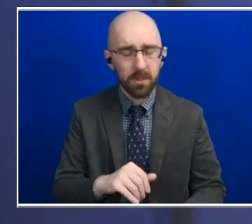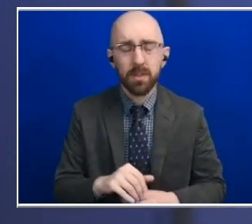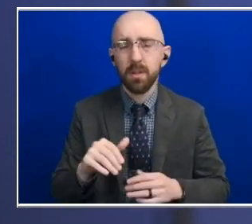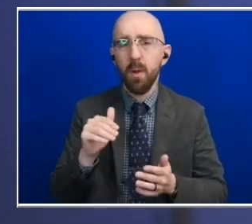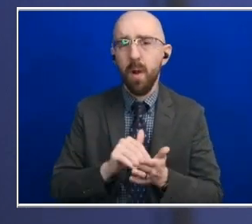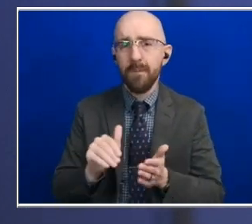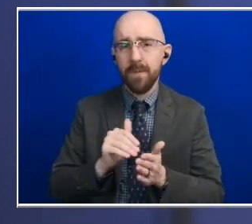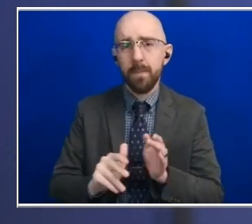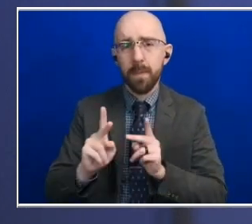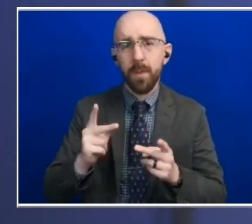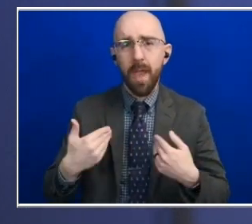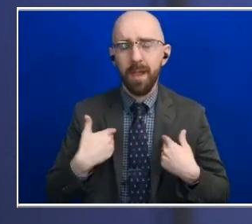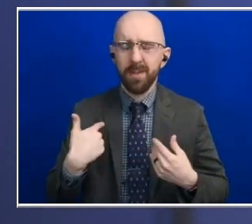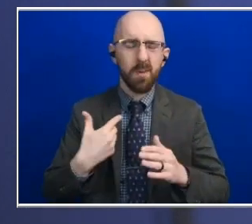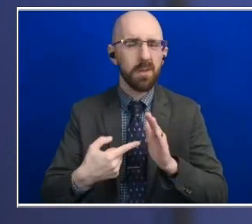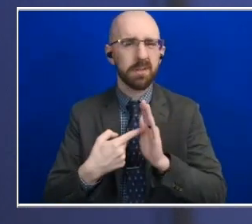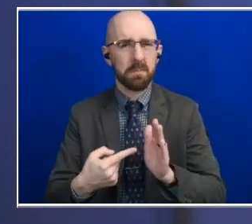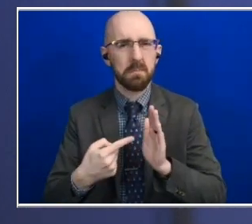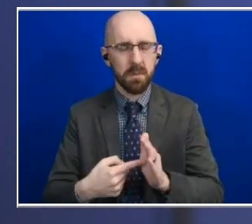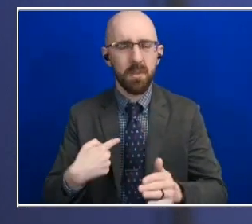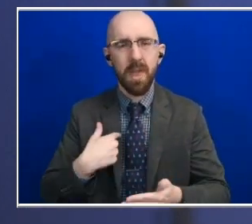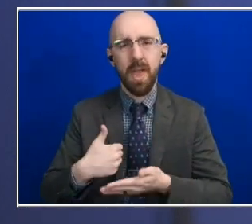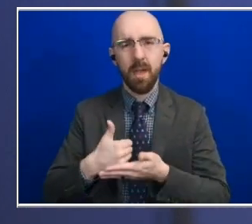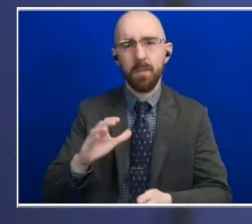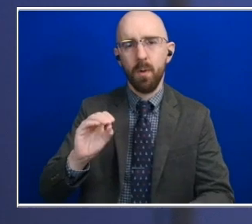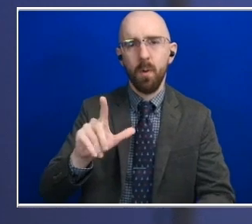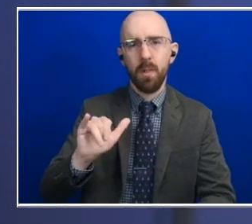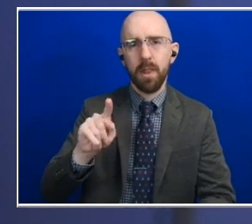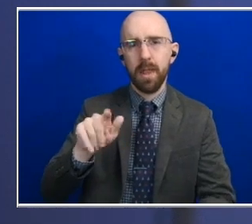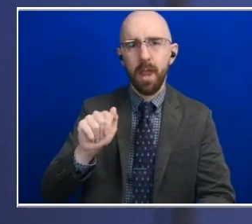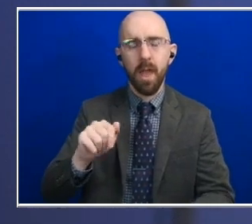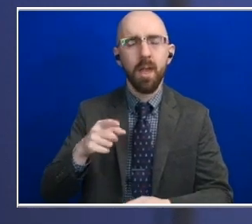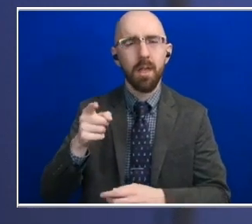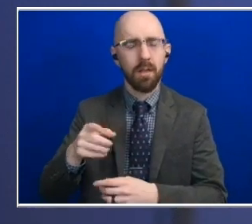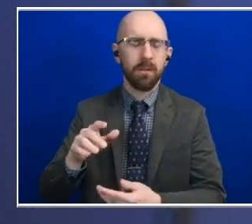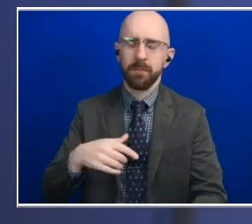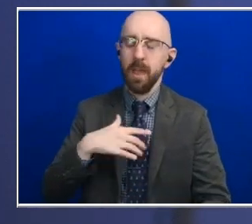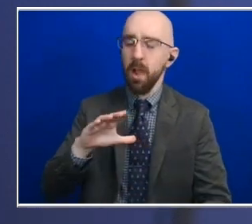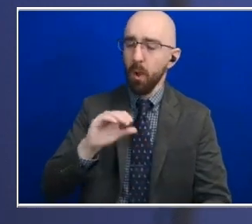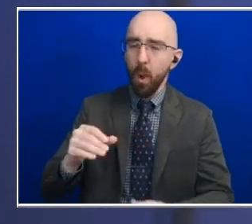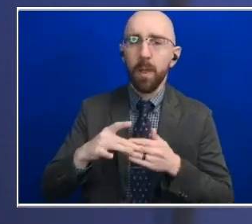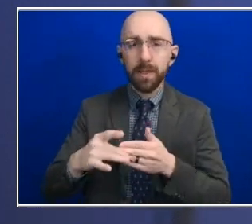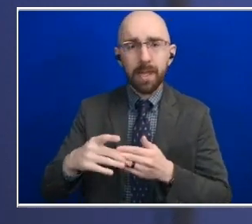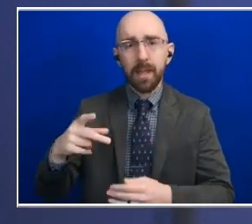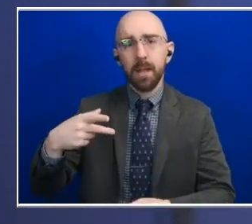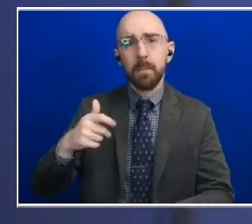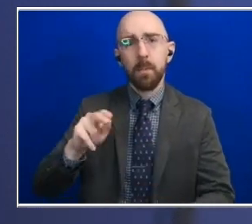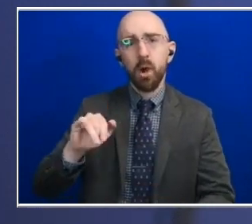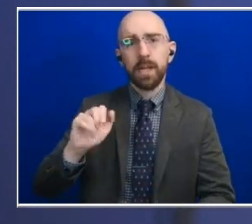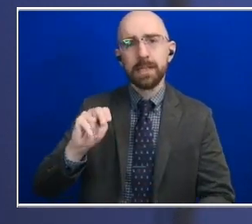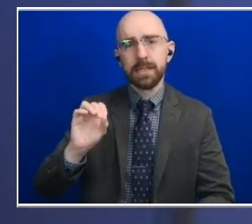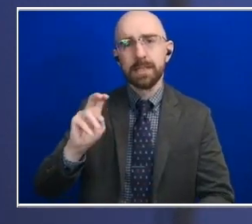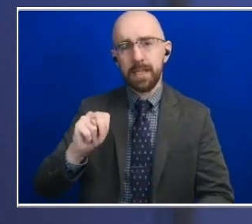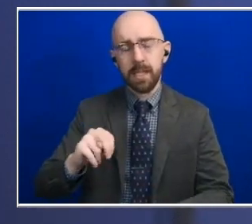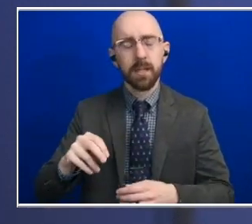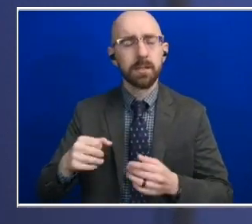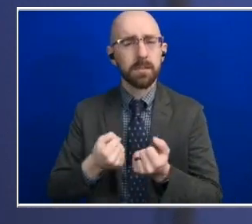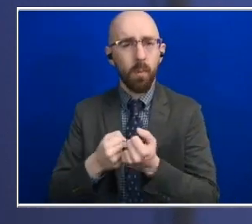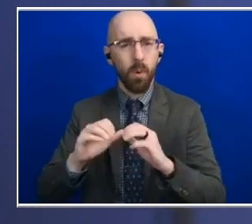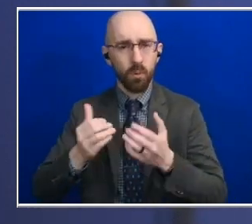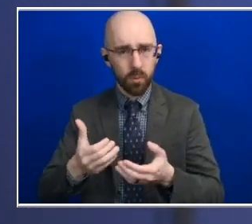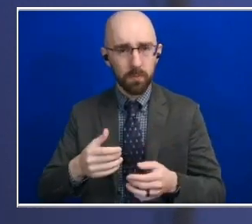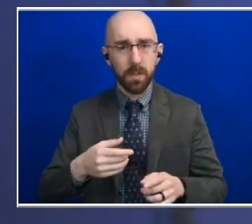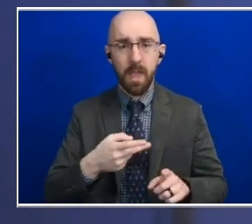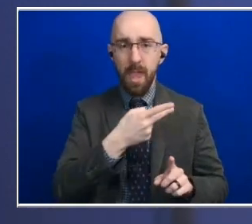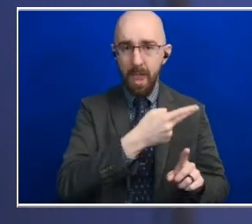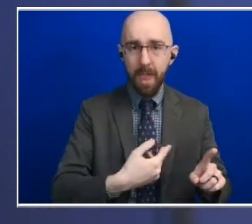you an example. I help co-lead a Parkinson's support group. And in that support group, half of the people have Parkinson's, and the other half of the people in the